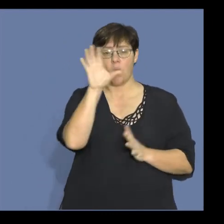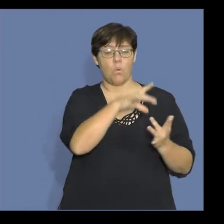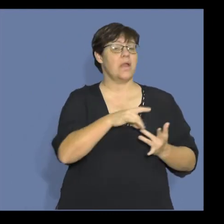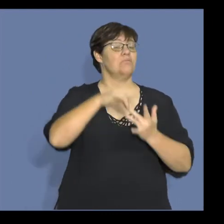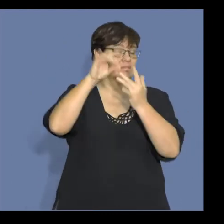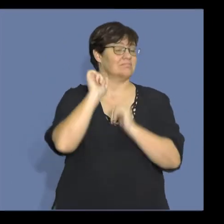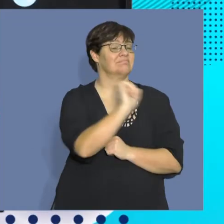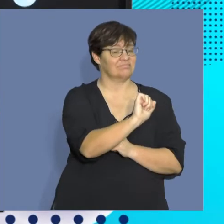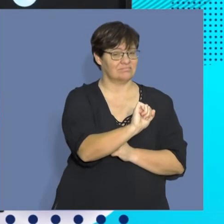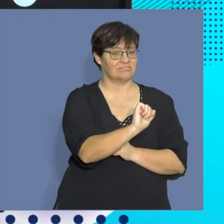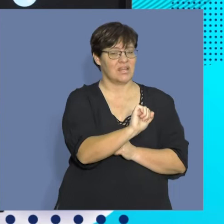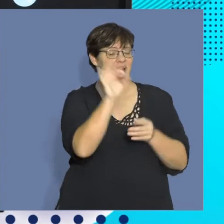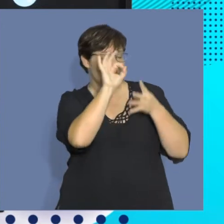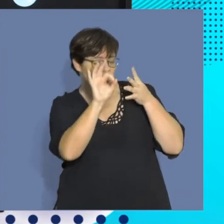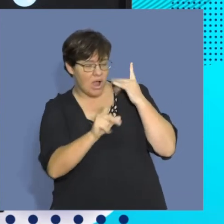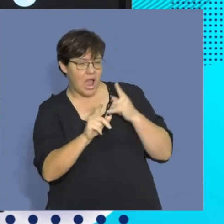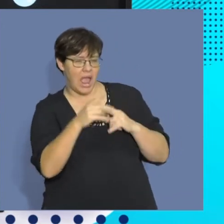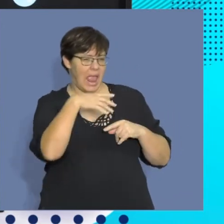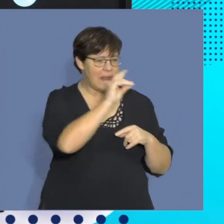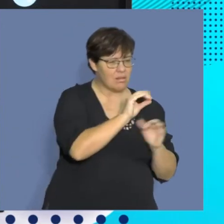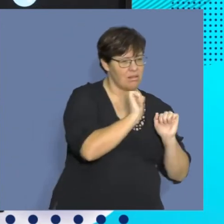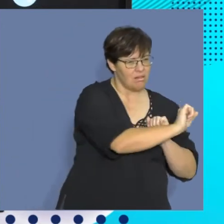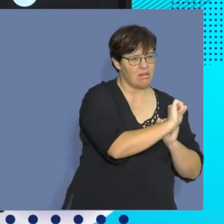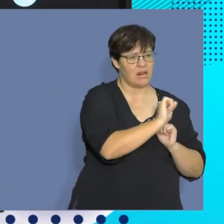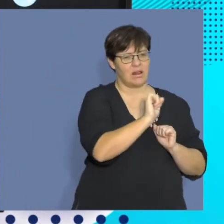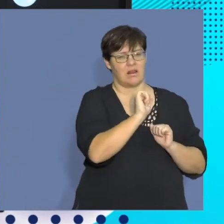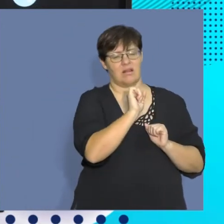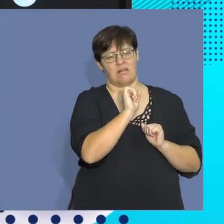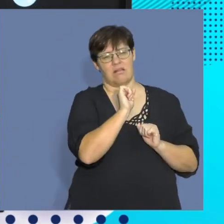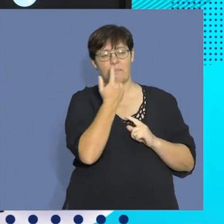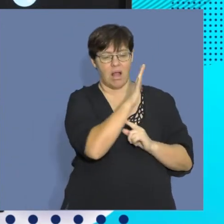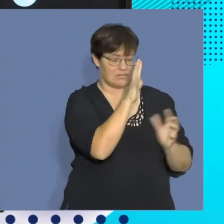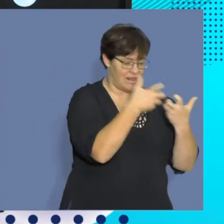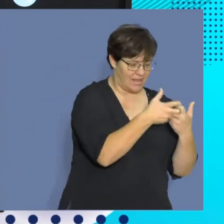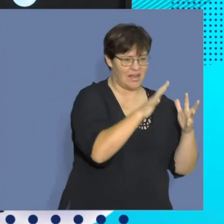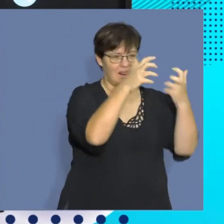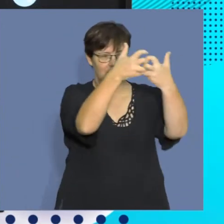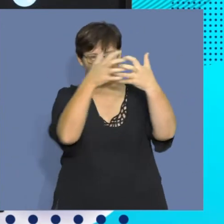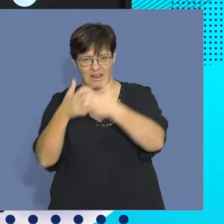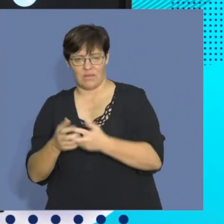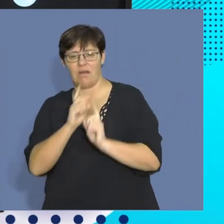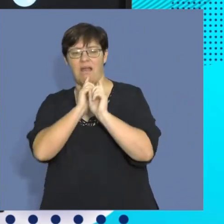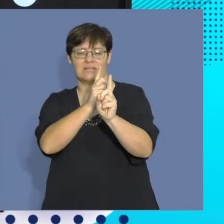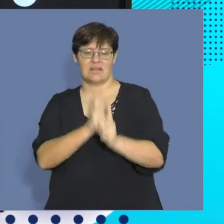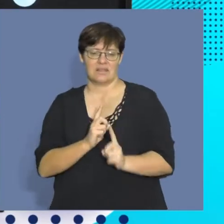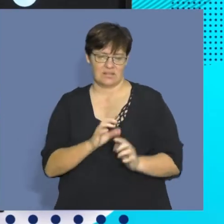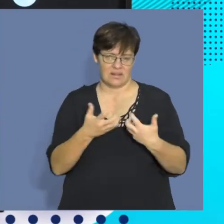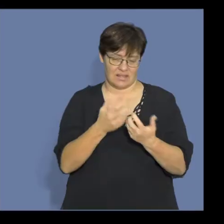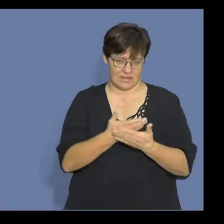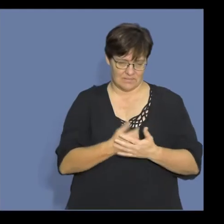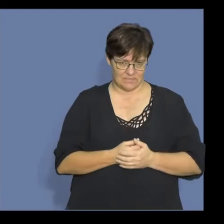are unique and they're characterized by these plants and animals, and knowing that will often help us to be able to link that to an answer in a